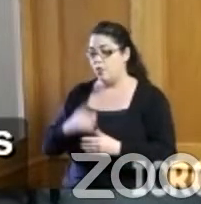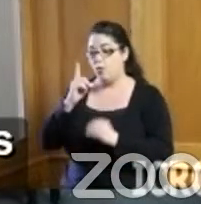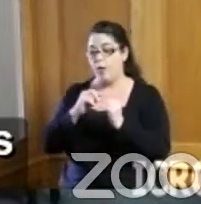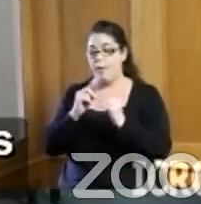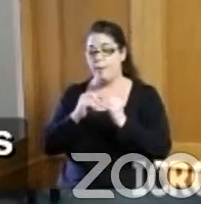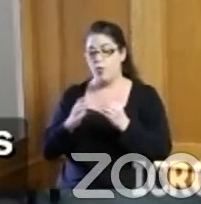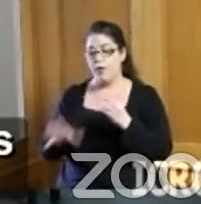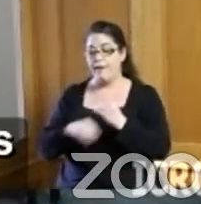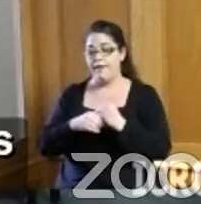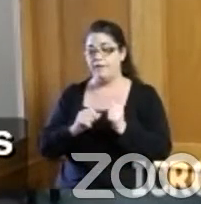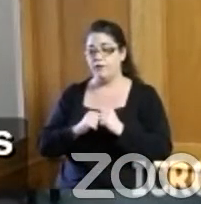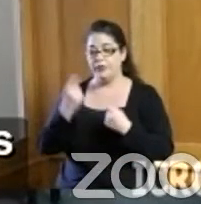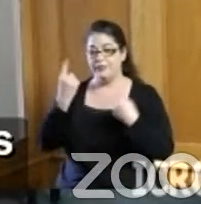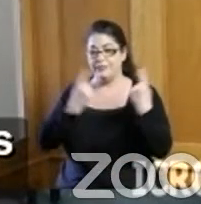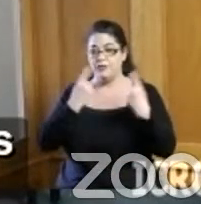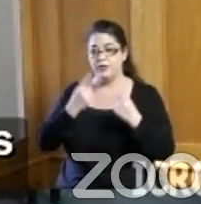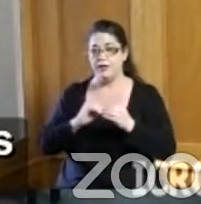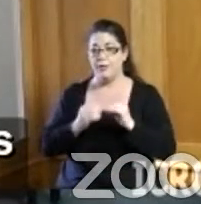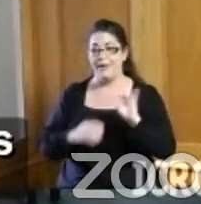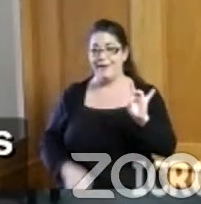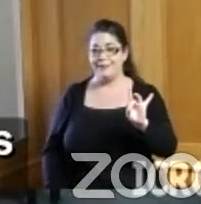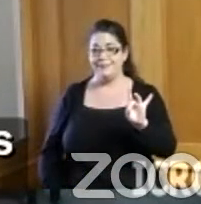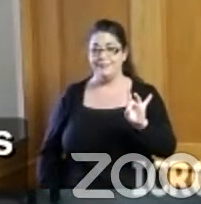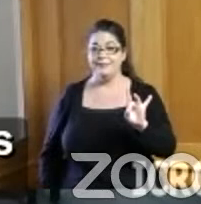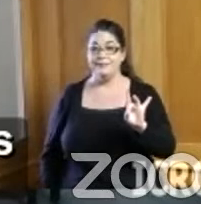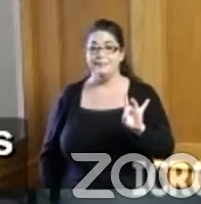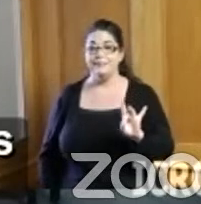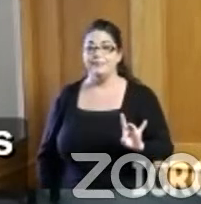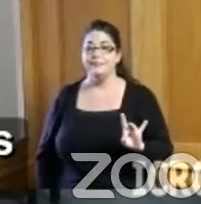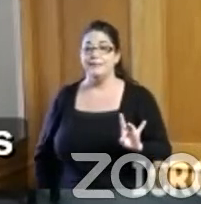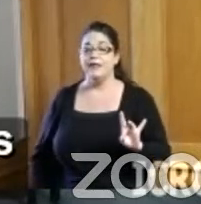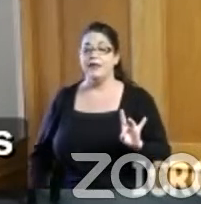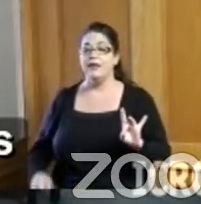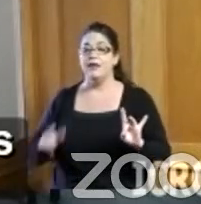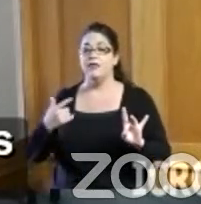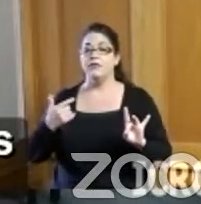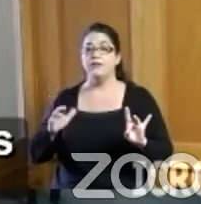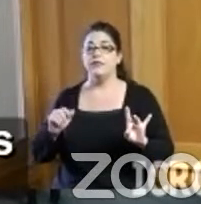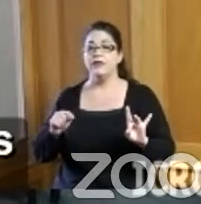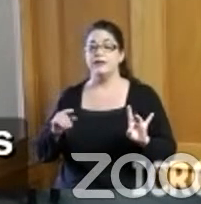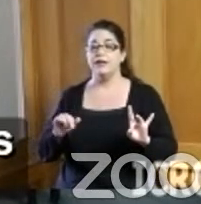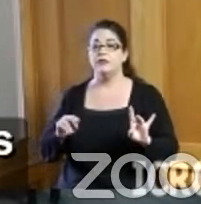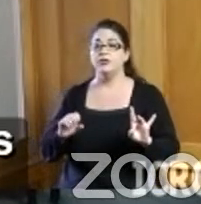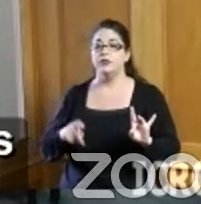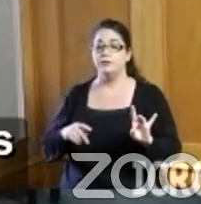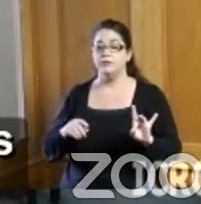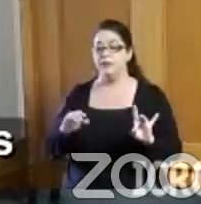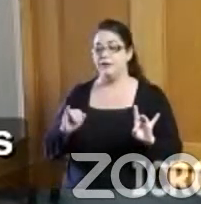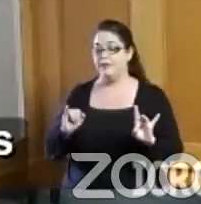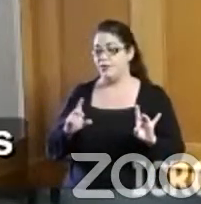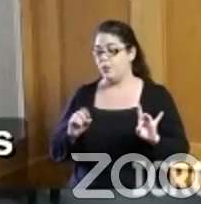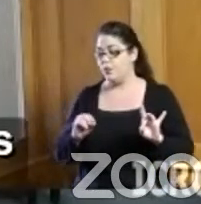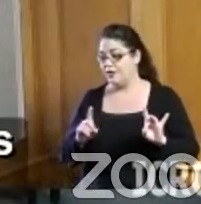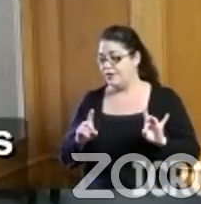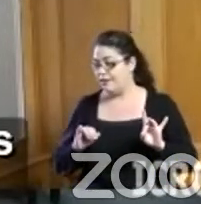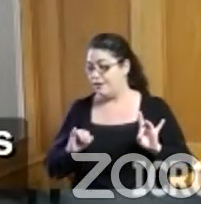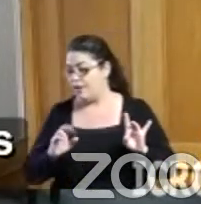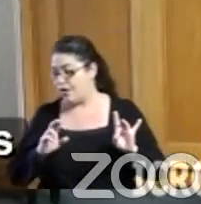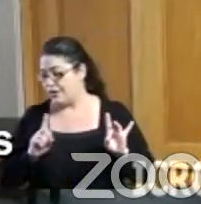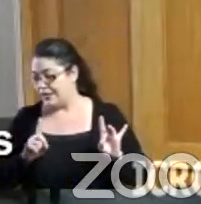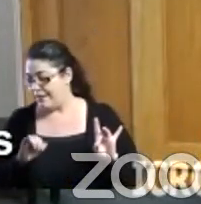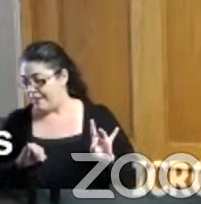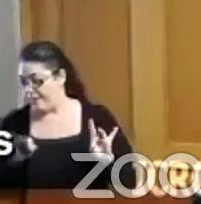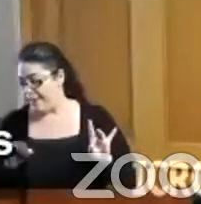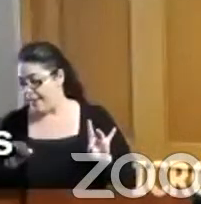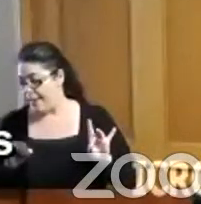item for your consideration. That's item number 8, which is titled the Green Township Oak Hills RDII Study. So RDII